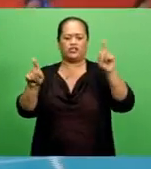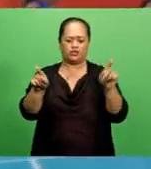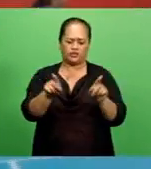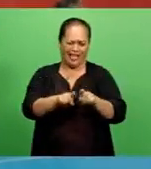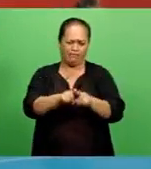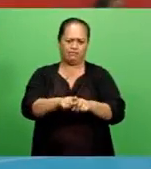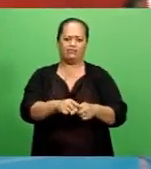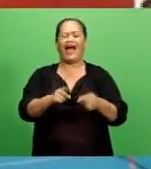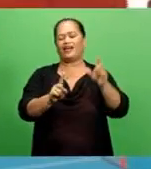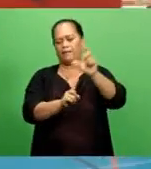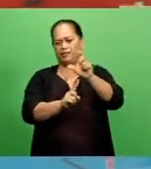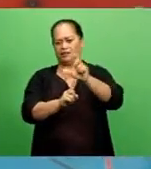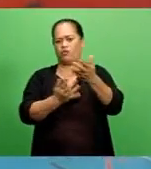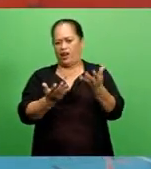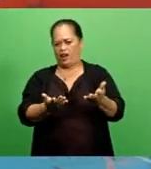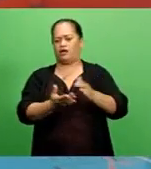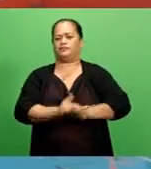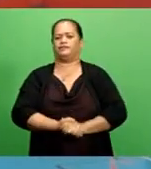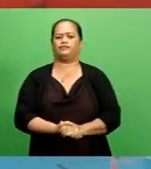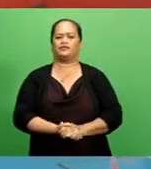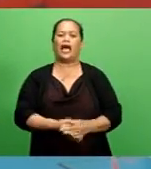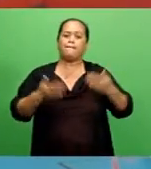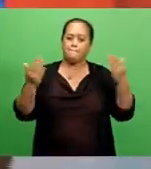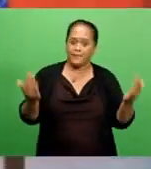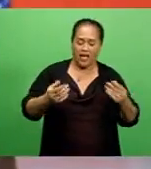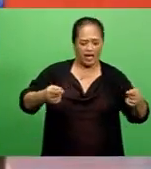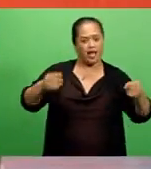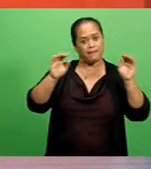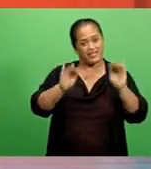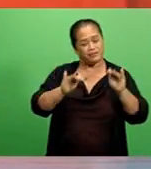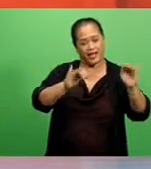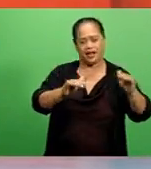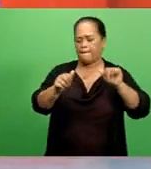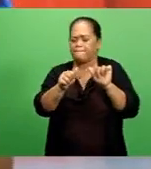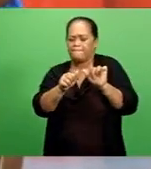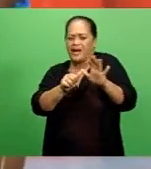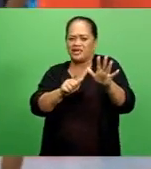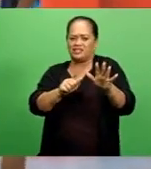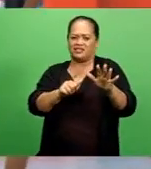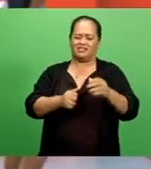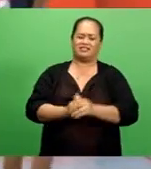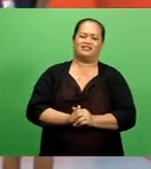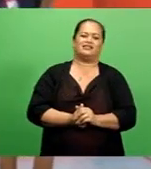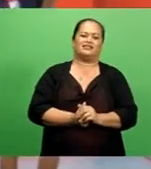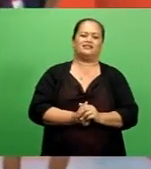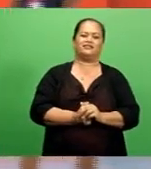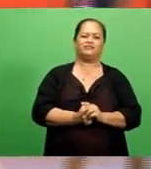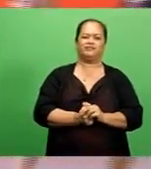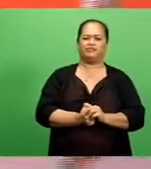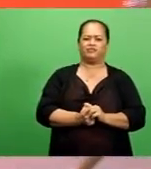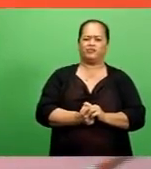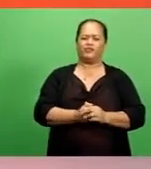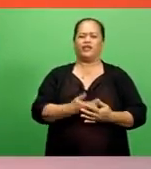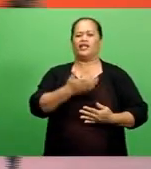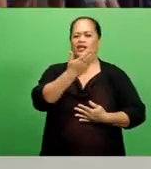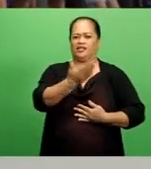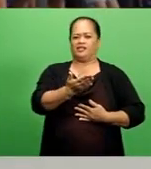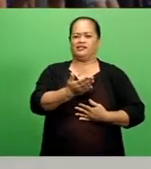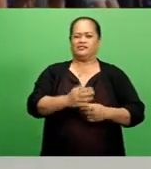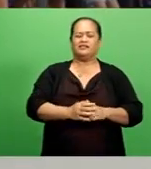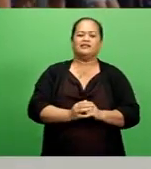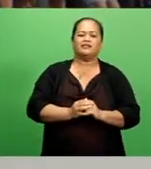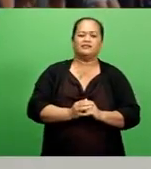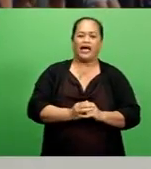and play to the best of our ability. Competition is tough. Silver Grandma there, we have Ranandi, she's also a national rep,